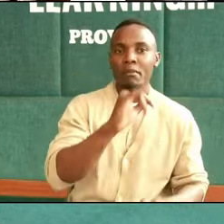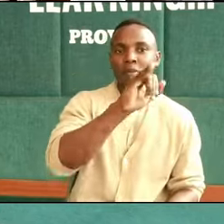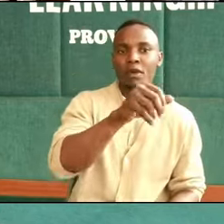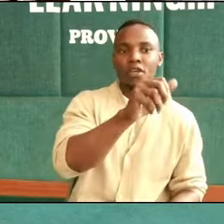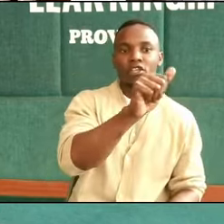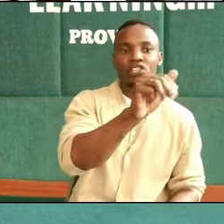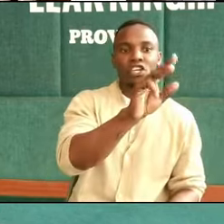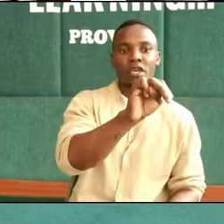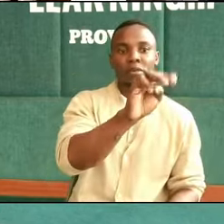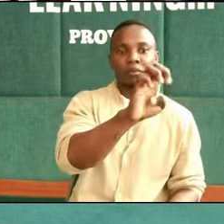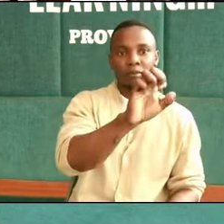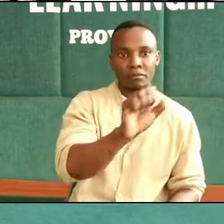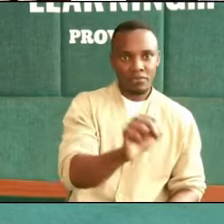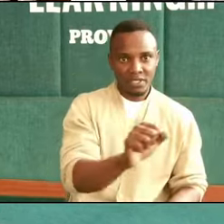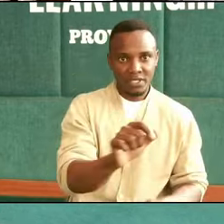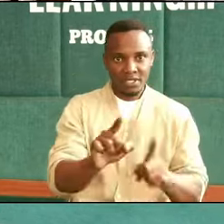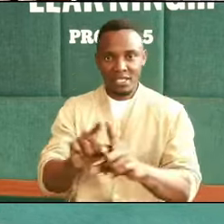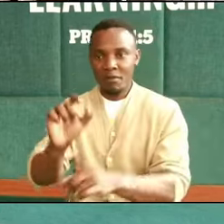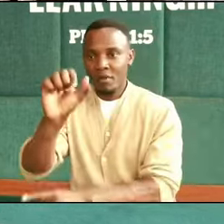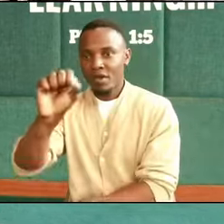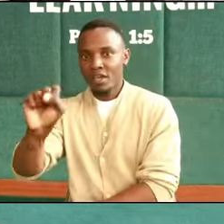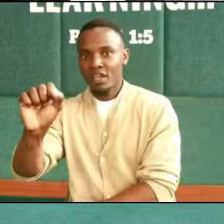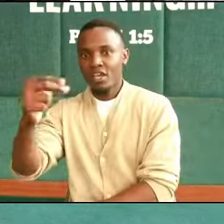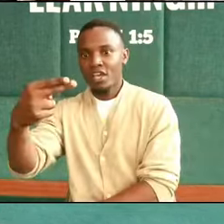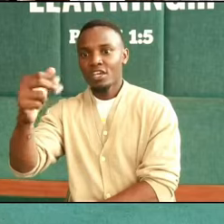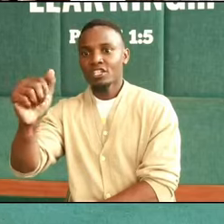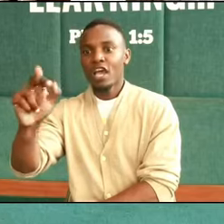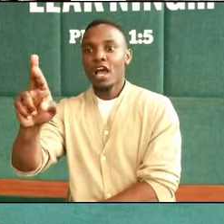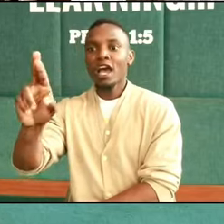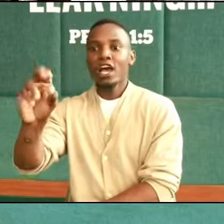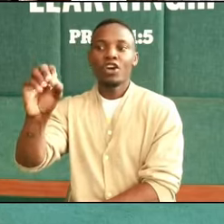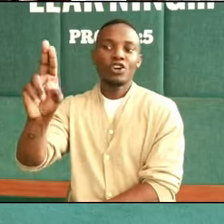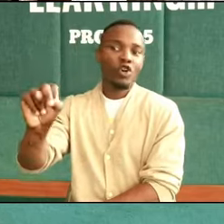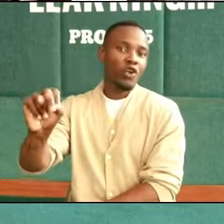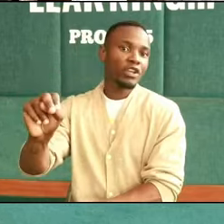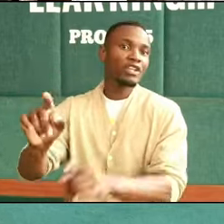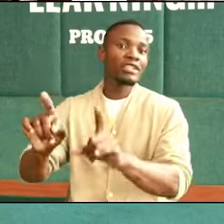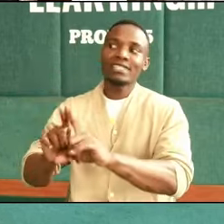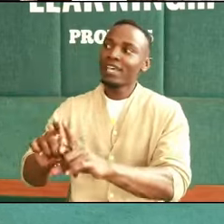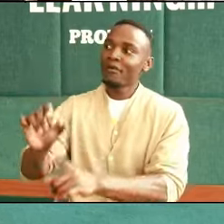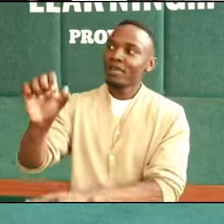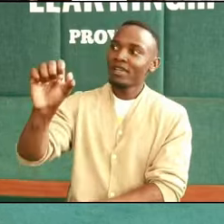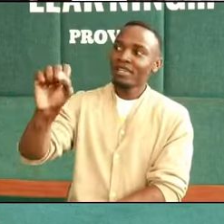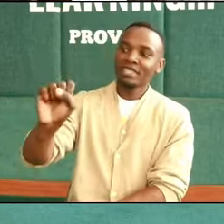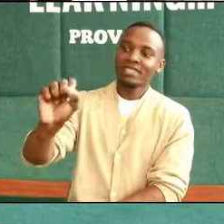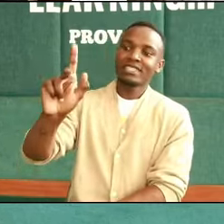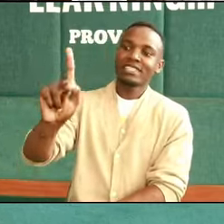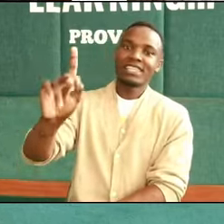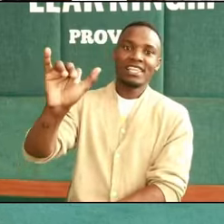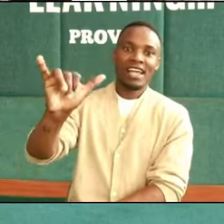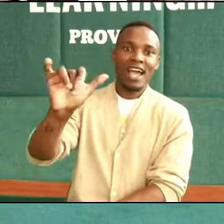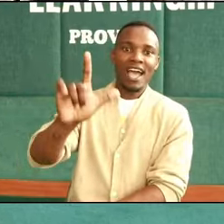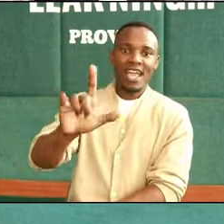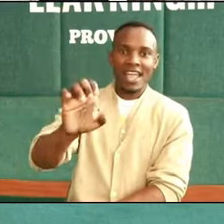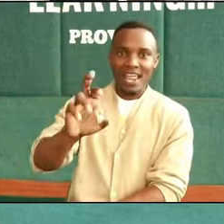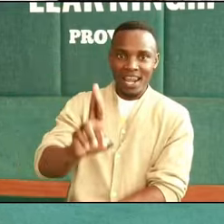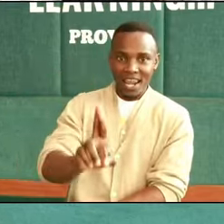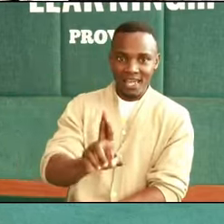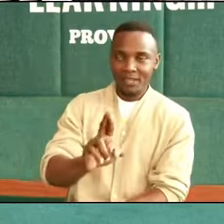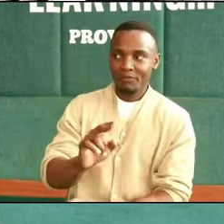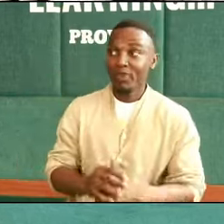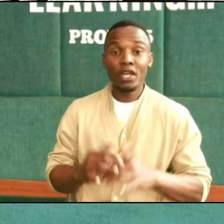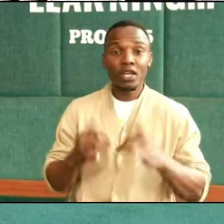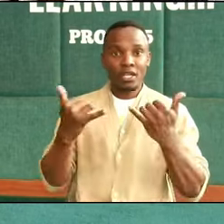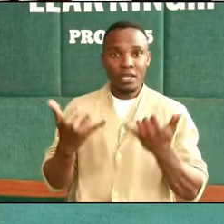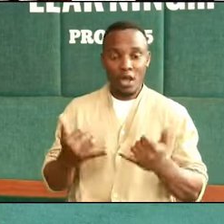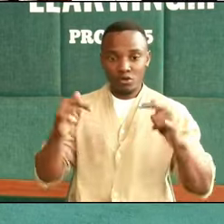Teacher James, Teacher Sharon, and Skylar. Come, Skylar. So, today is a continuation of last